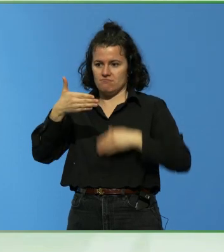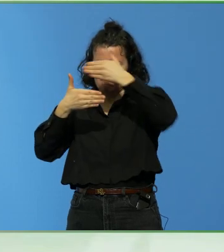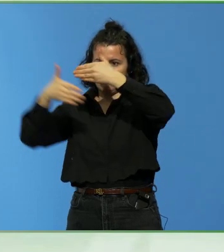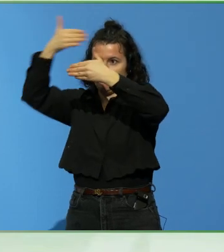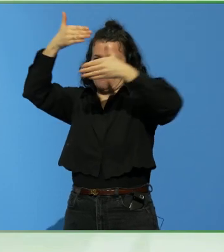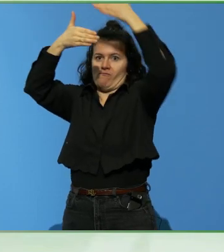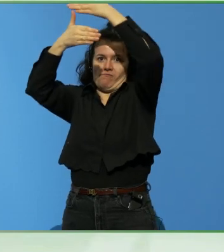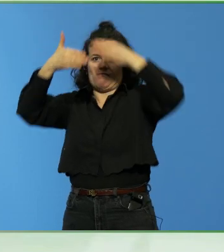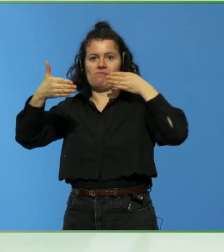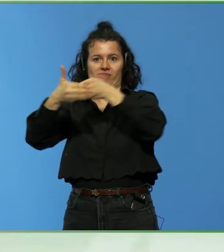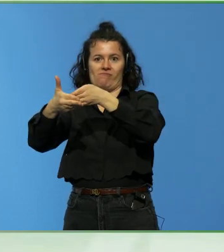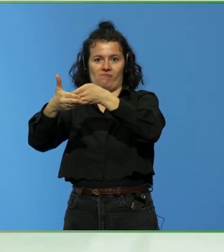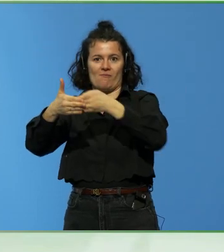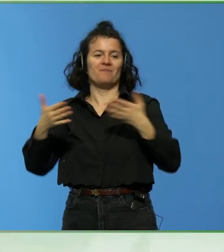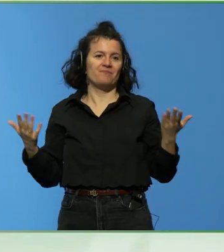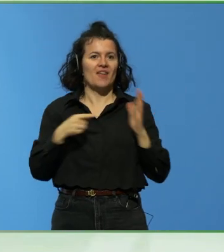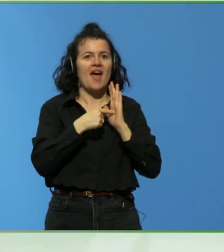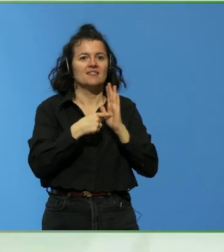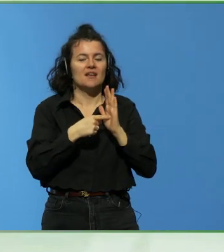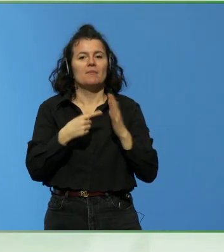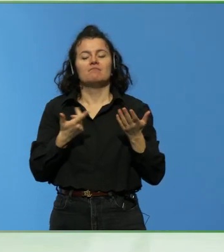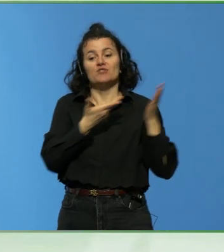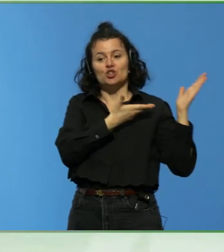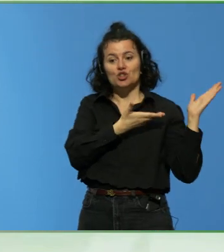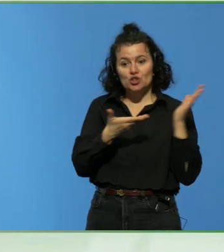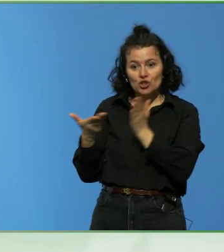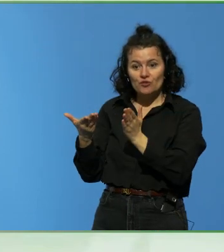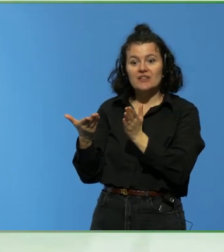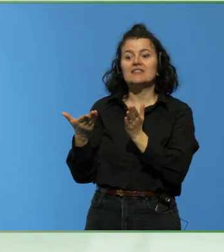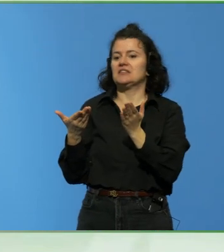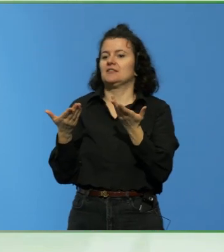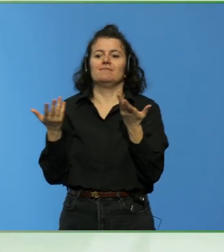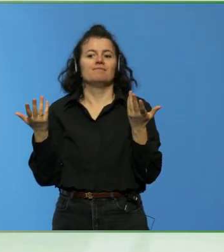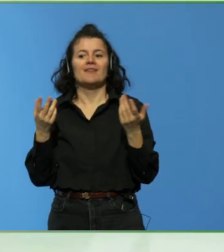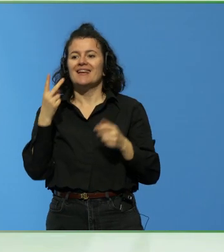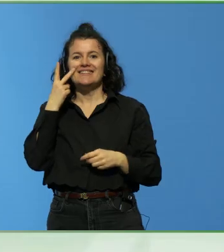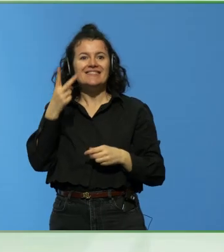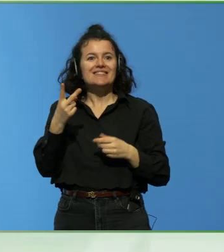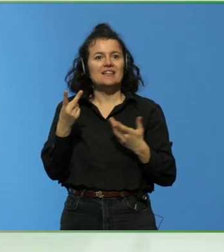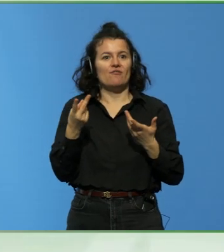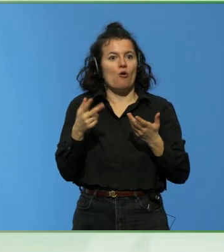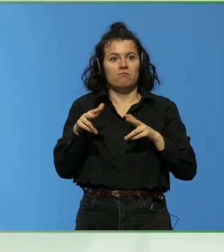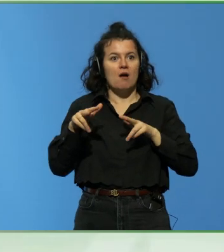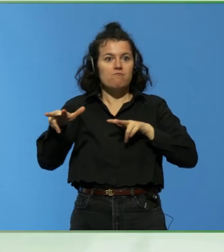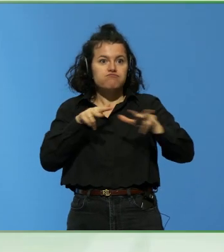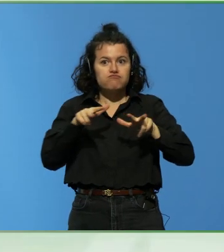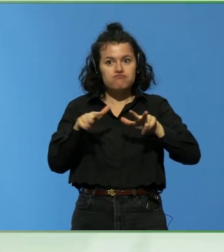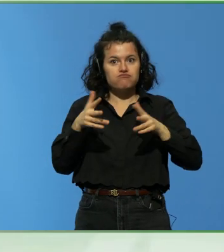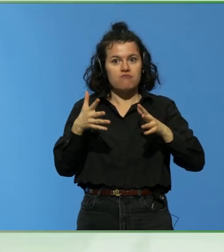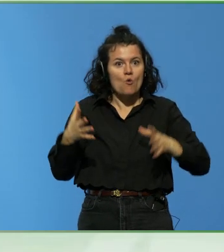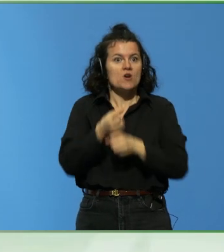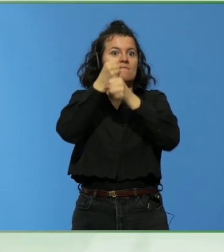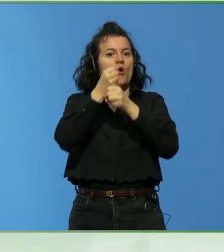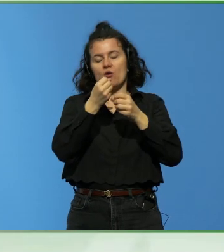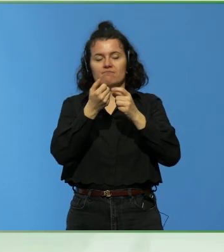these services really falter, disabled women really suffer. And it's not